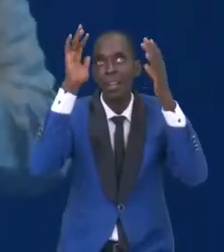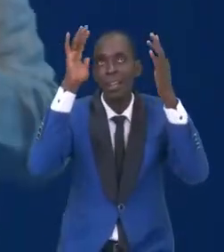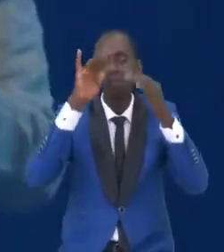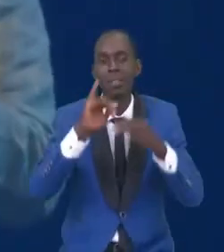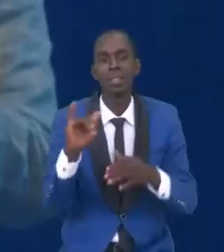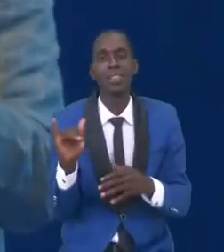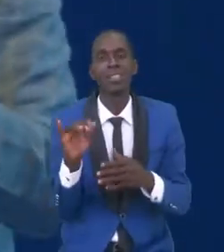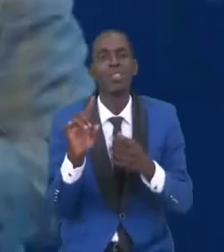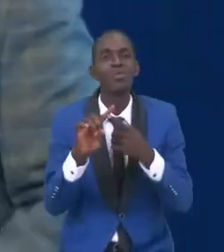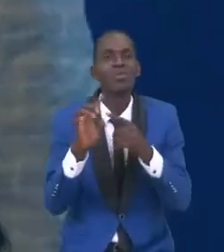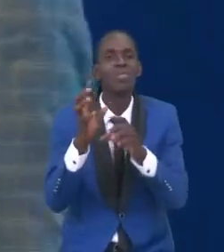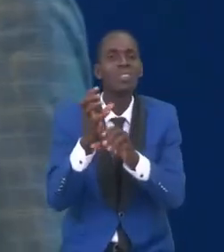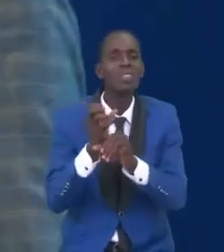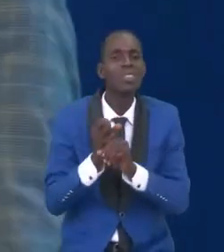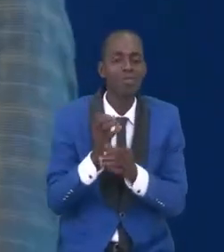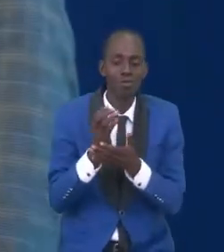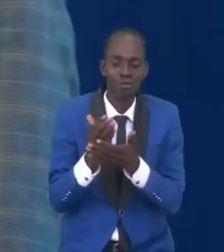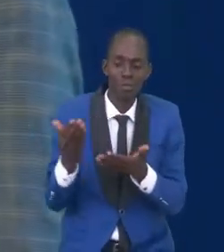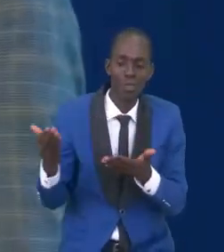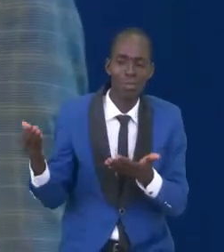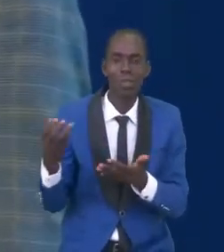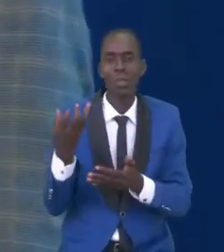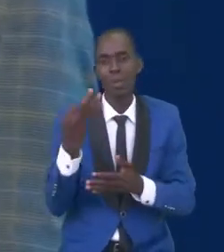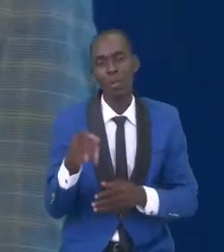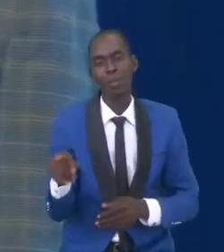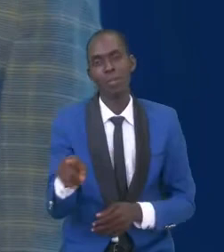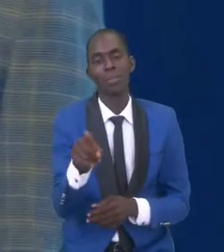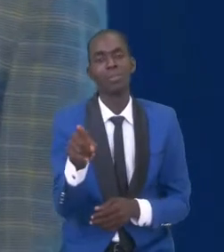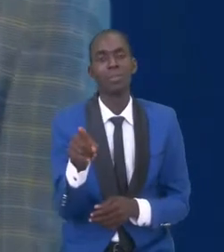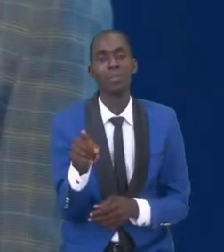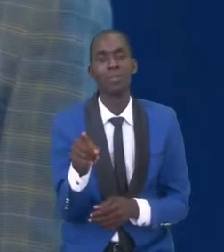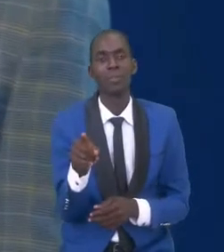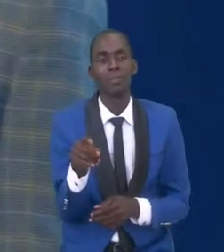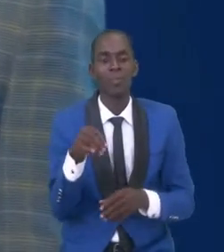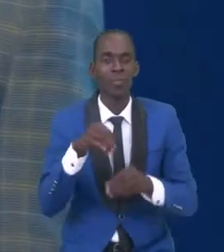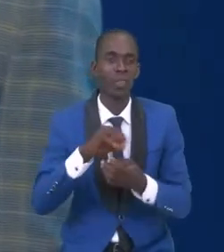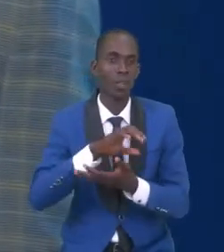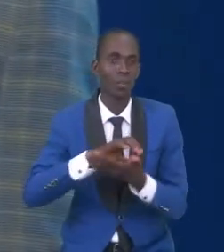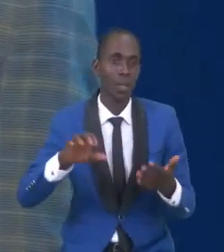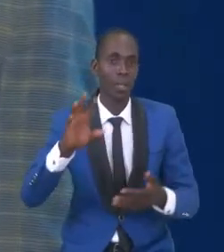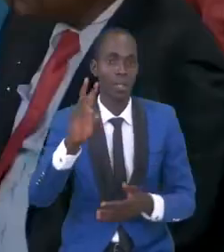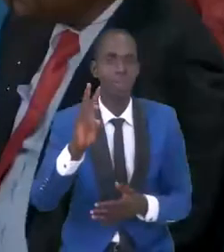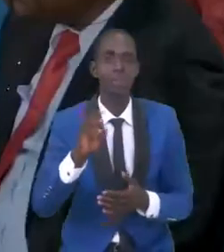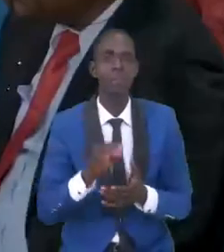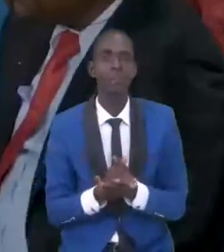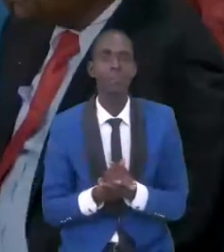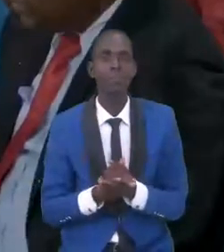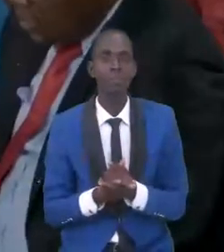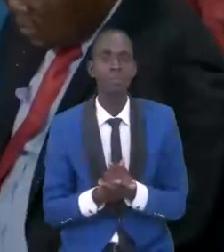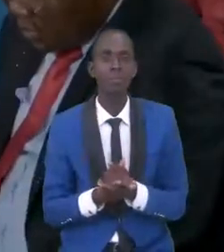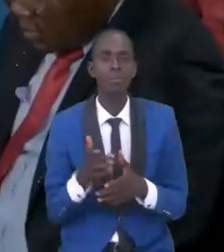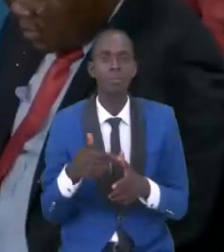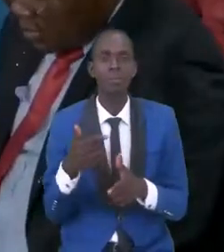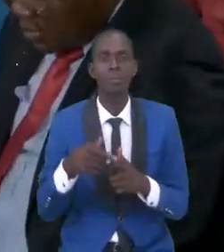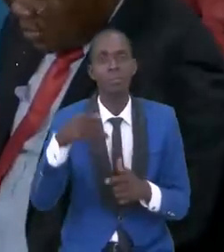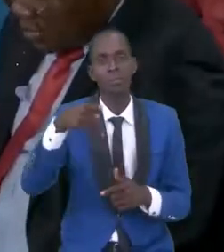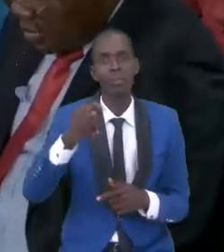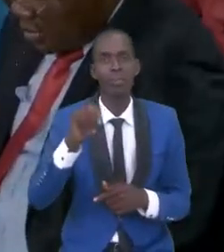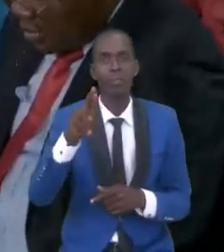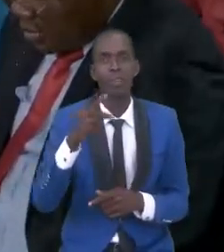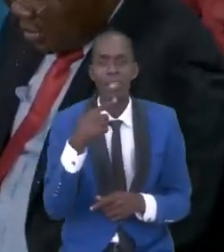expecting to receive something of them. In verse 6, then Peter